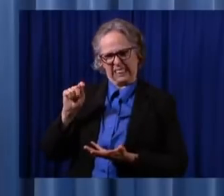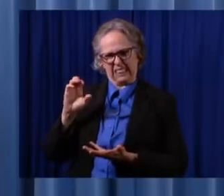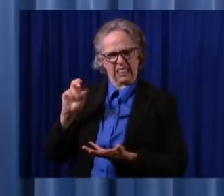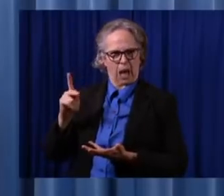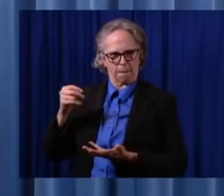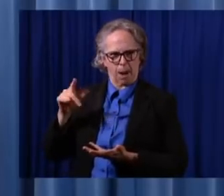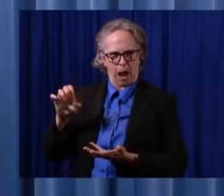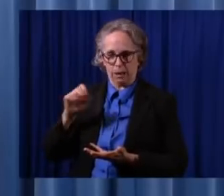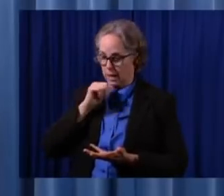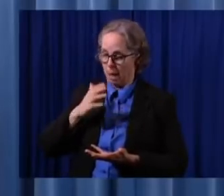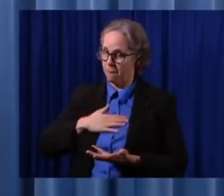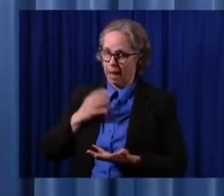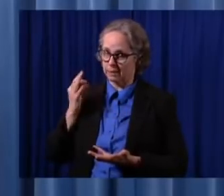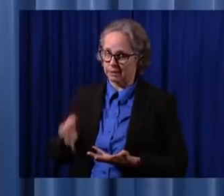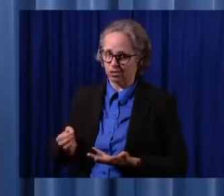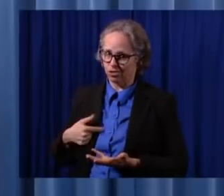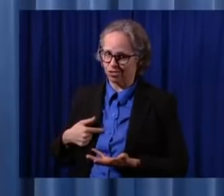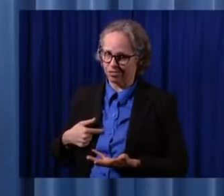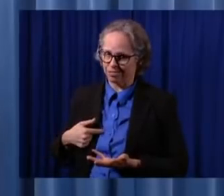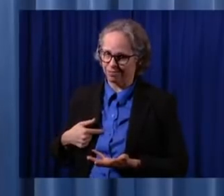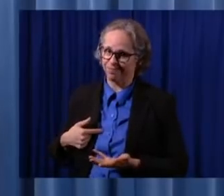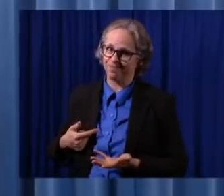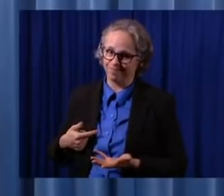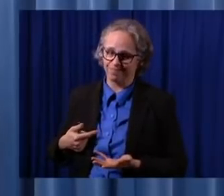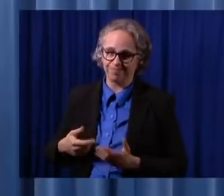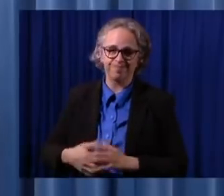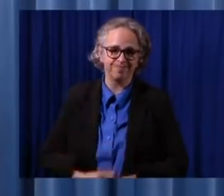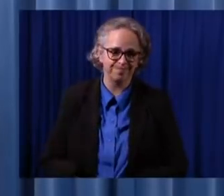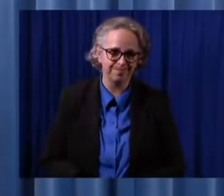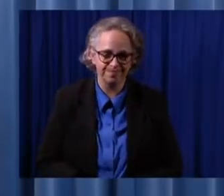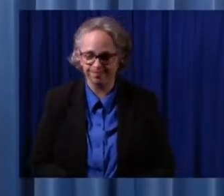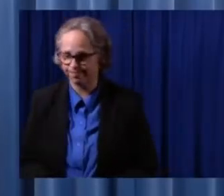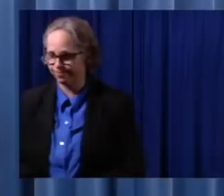by someone else. Governor.